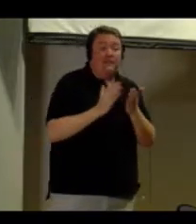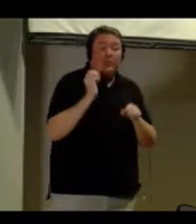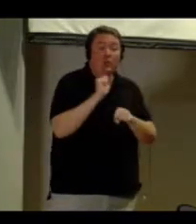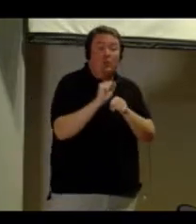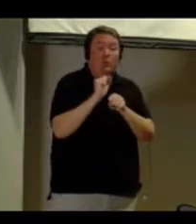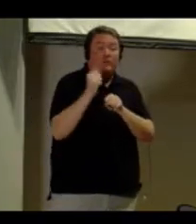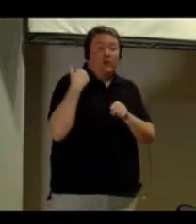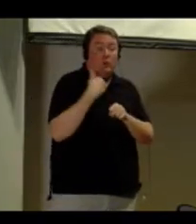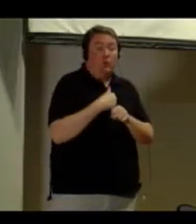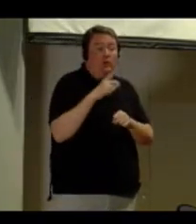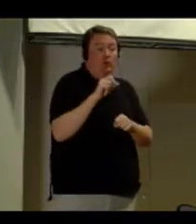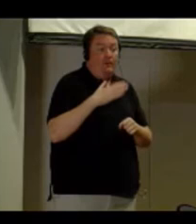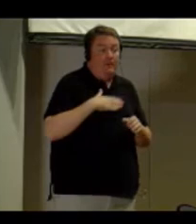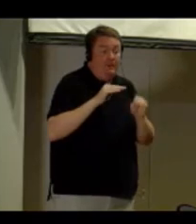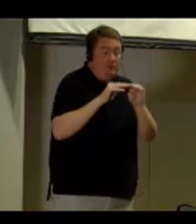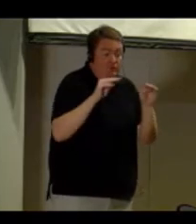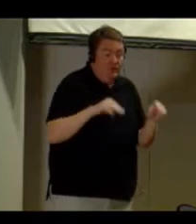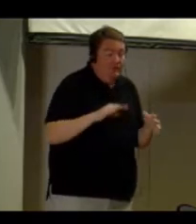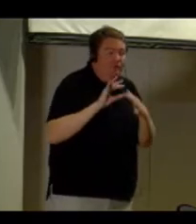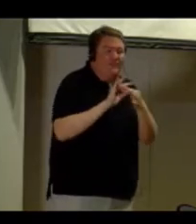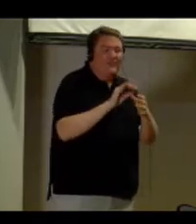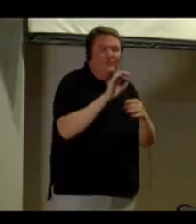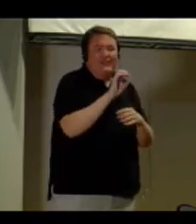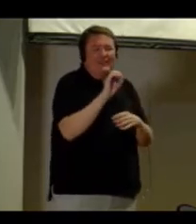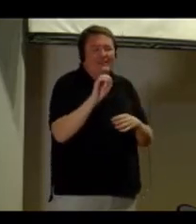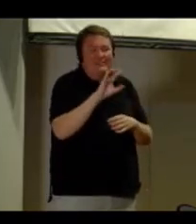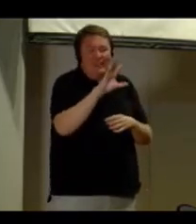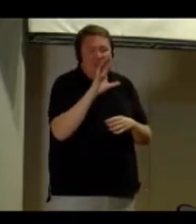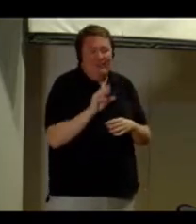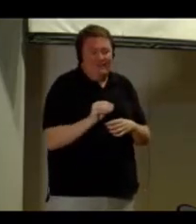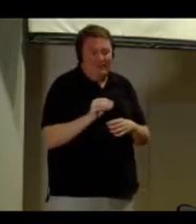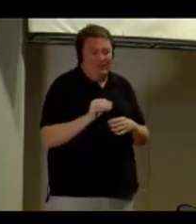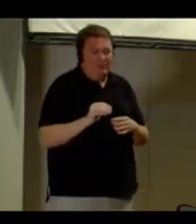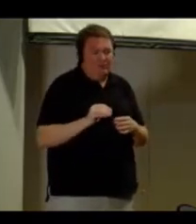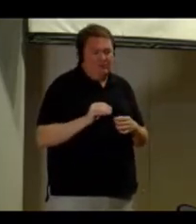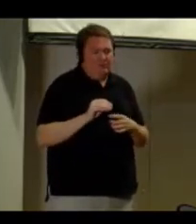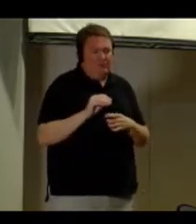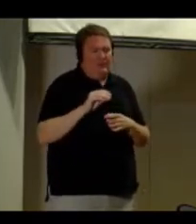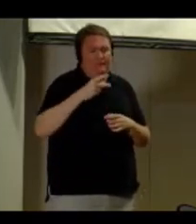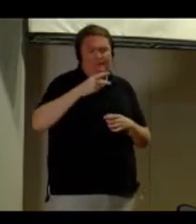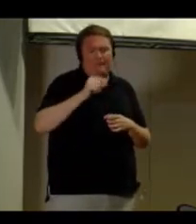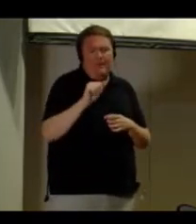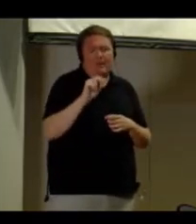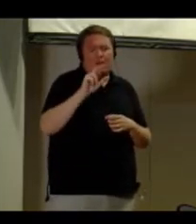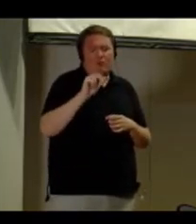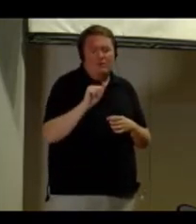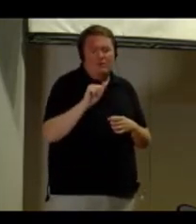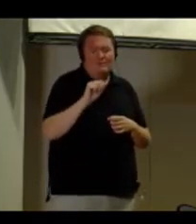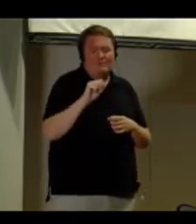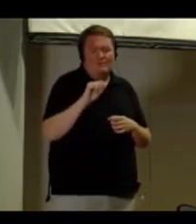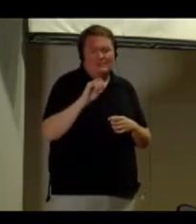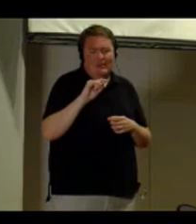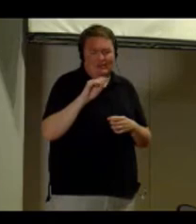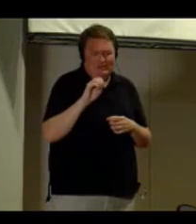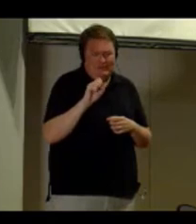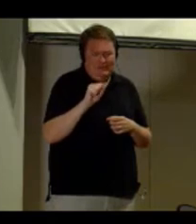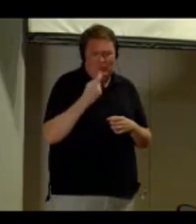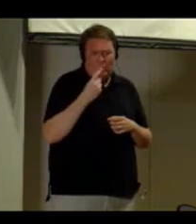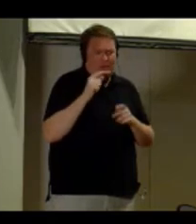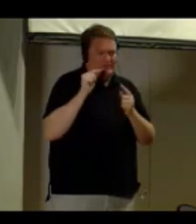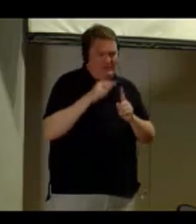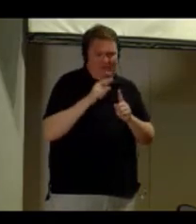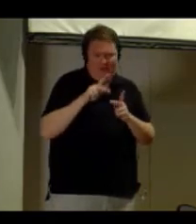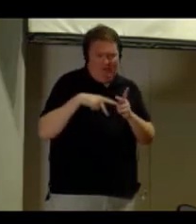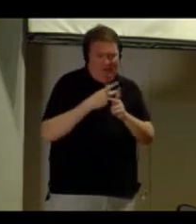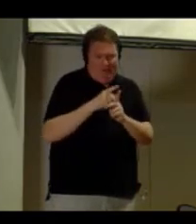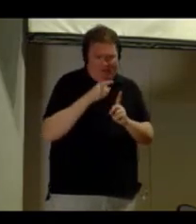our museum is on some East African schistosomiasis parasites, for example, have a big effect on people